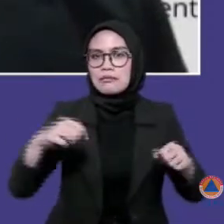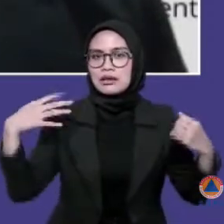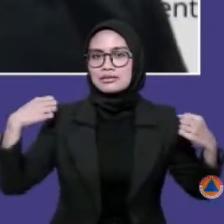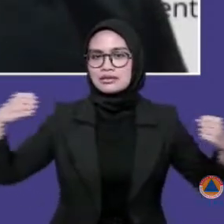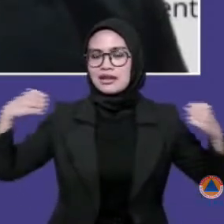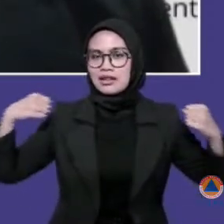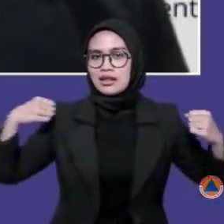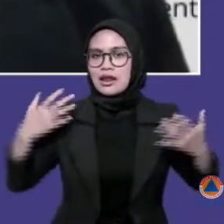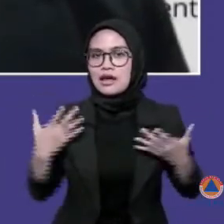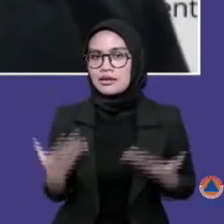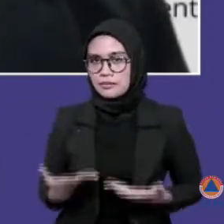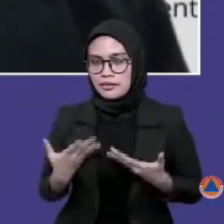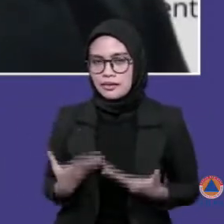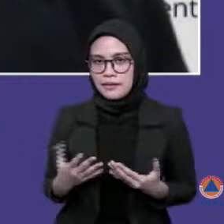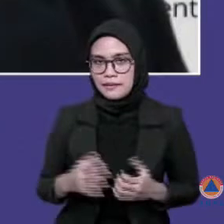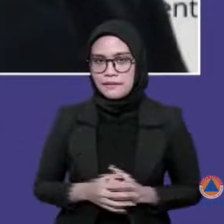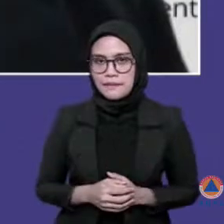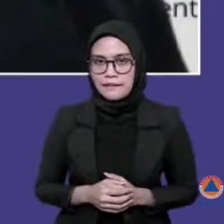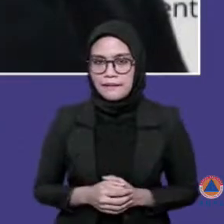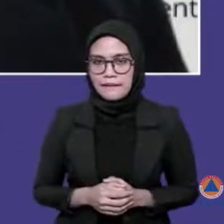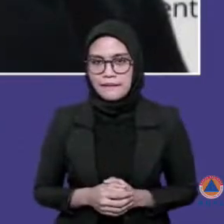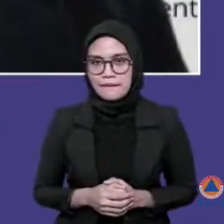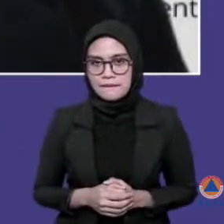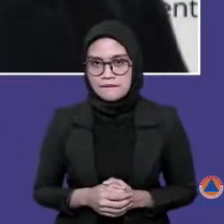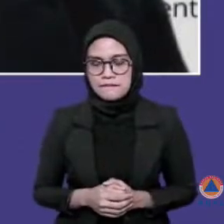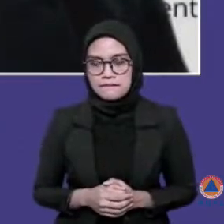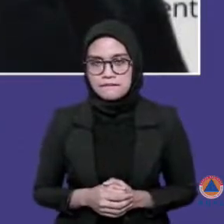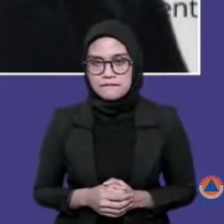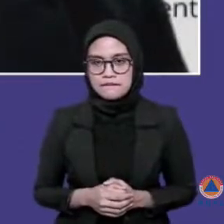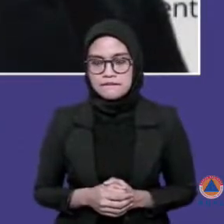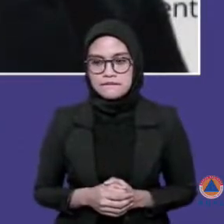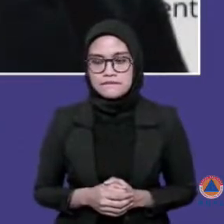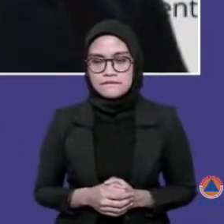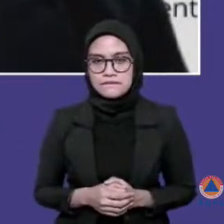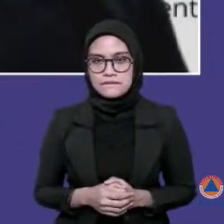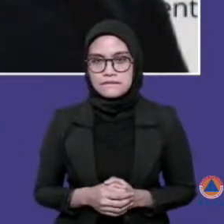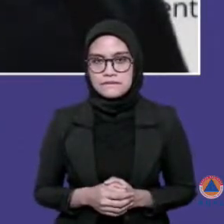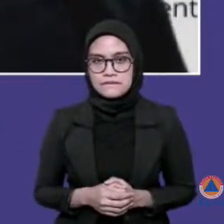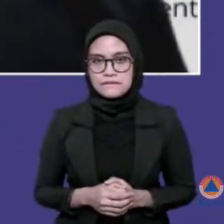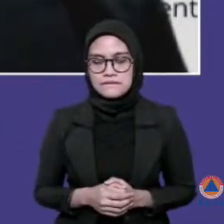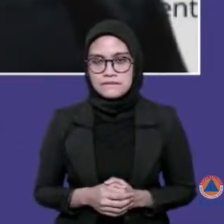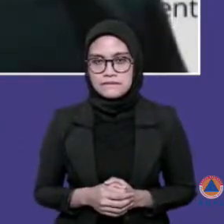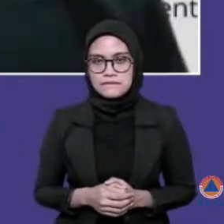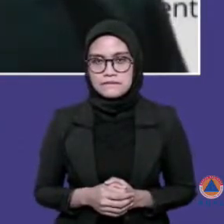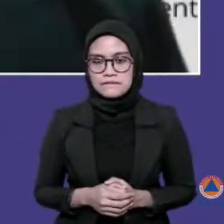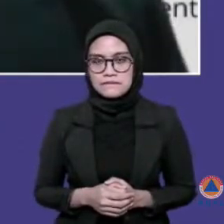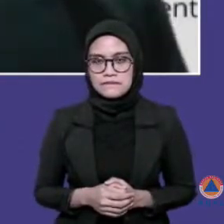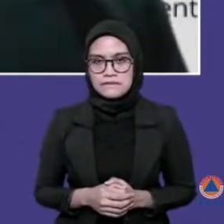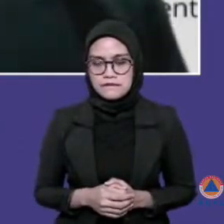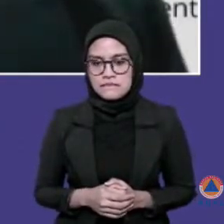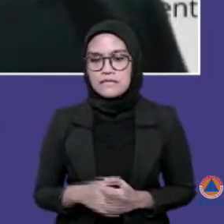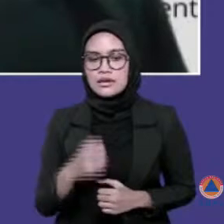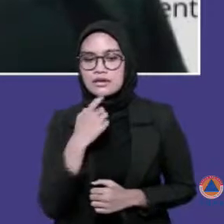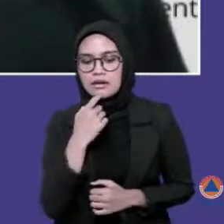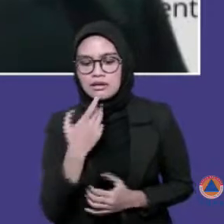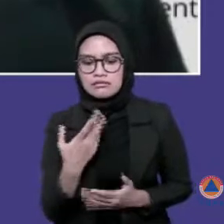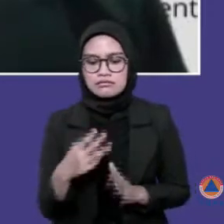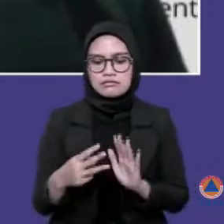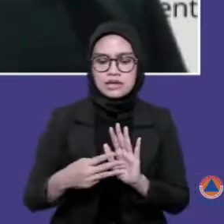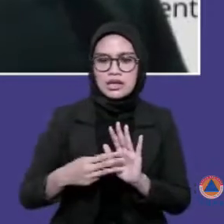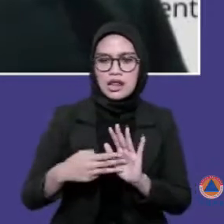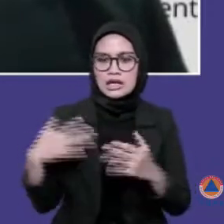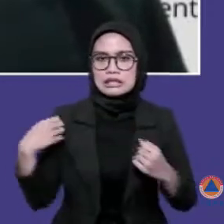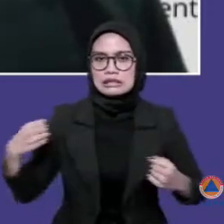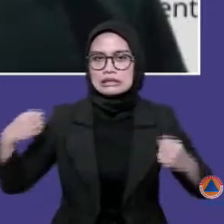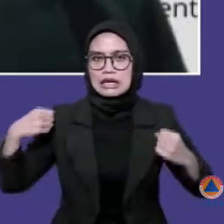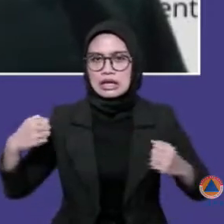is there anything that you've been discussing in terms of ICUs, I suppose, or other things to be ready in